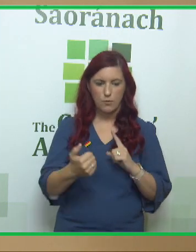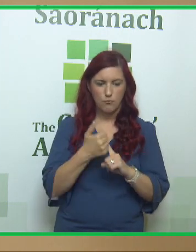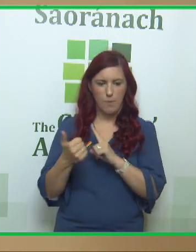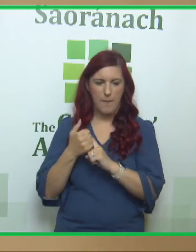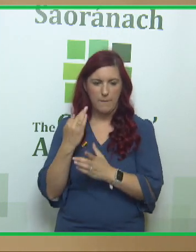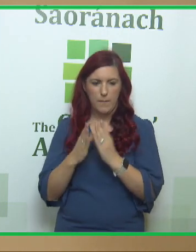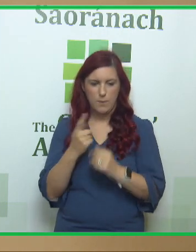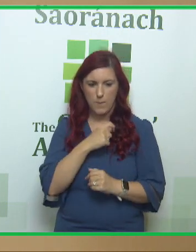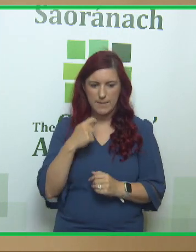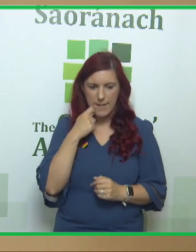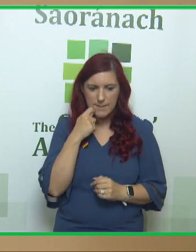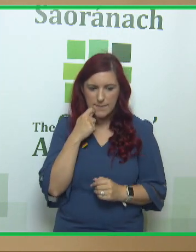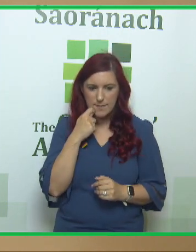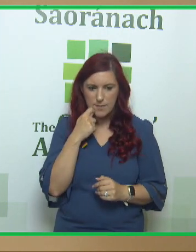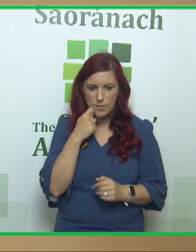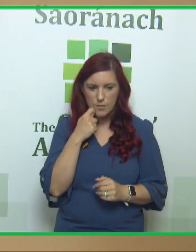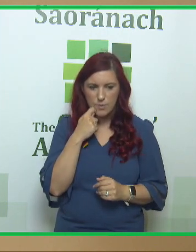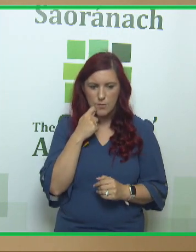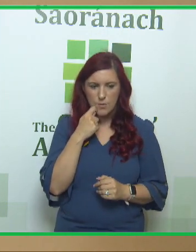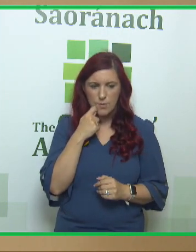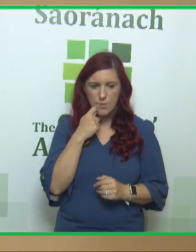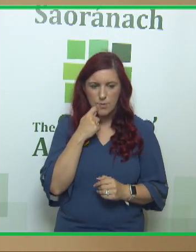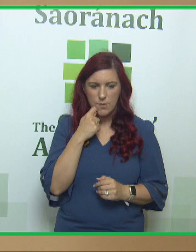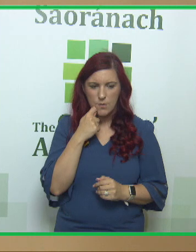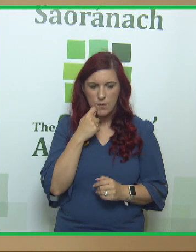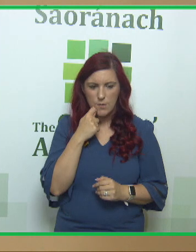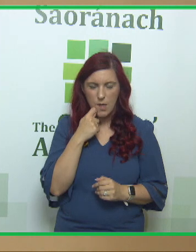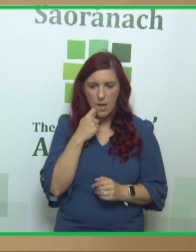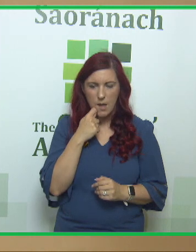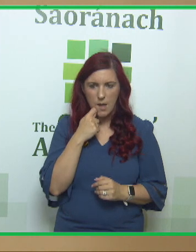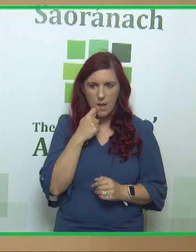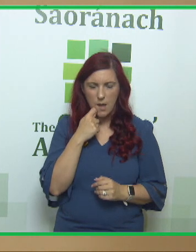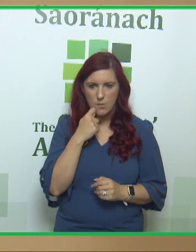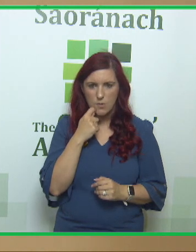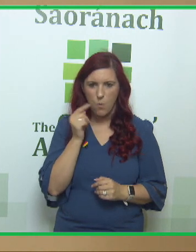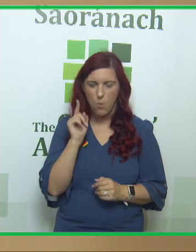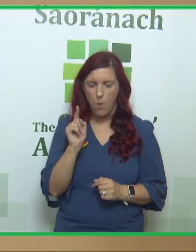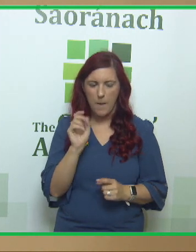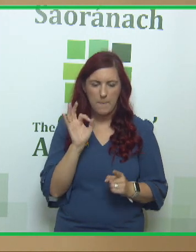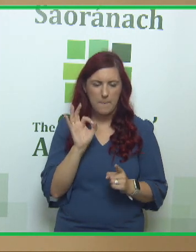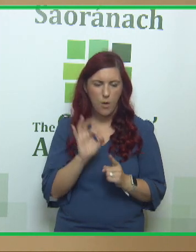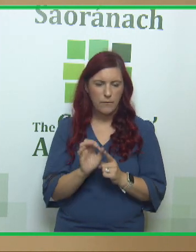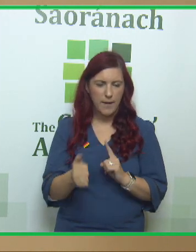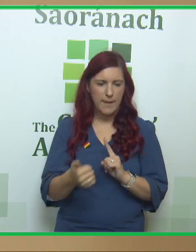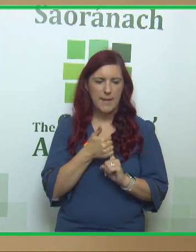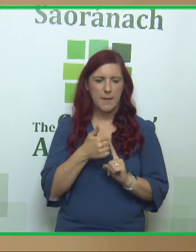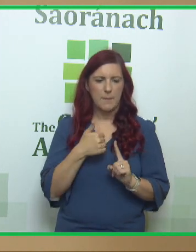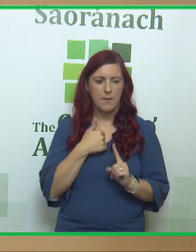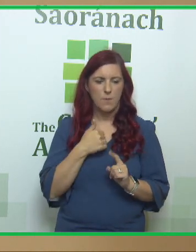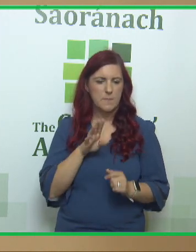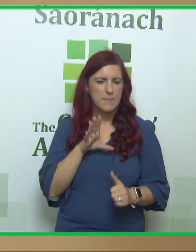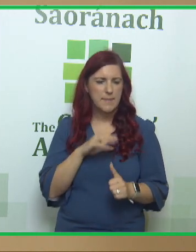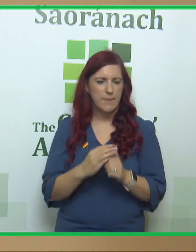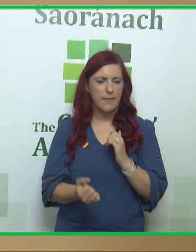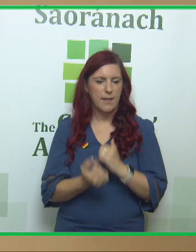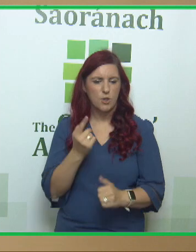just before I hand it back across to yourselves at the table. I think the one point that jumped out at me in that discussion was particularly the issue